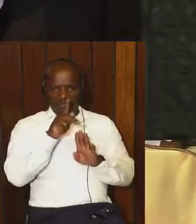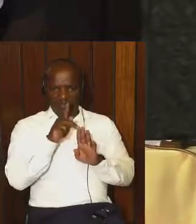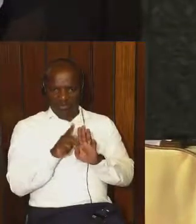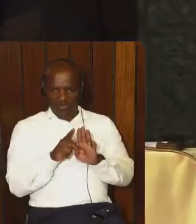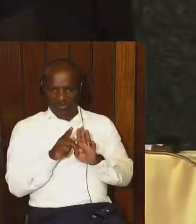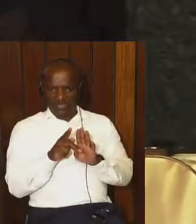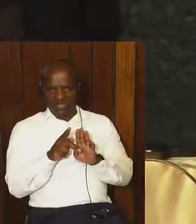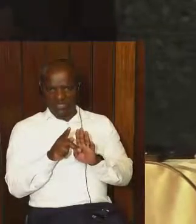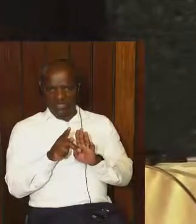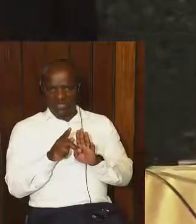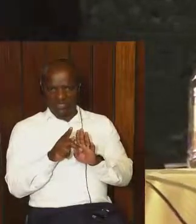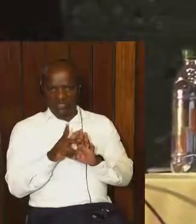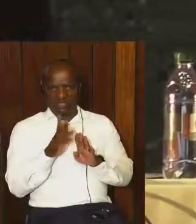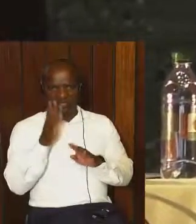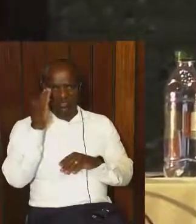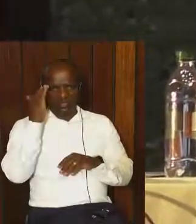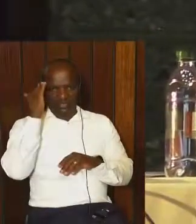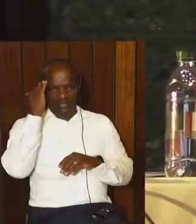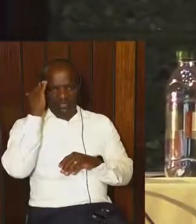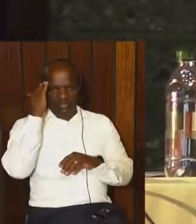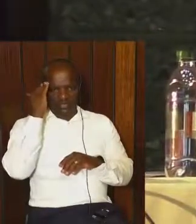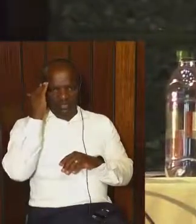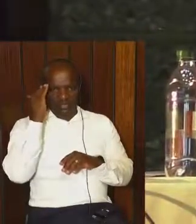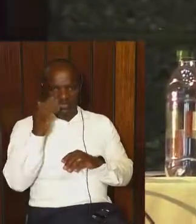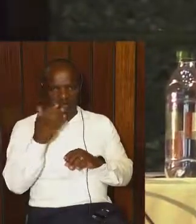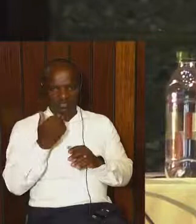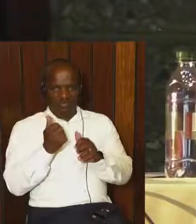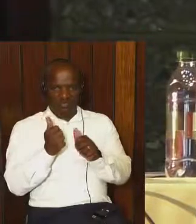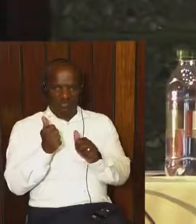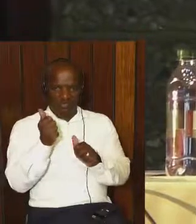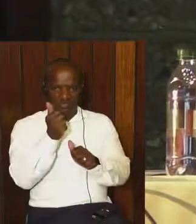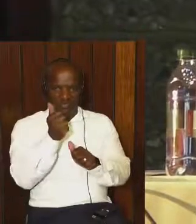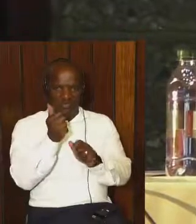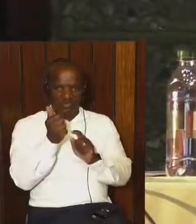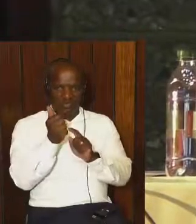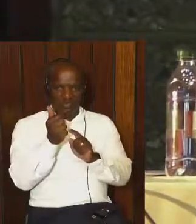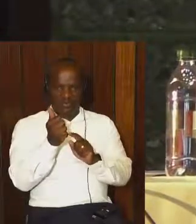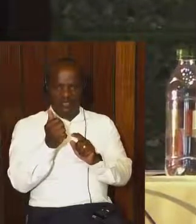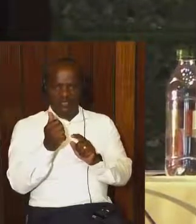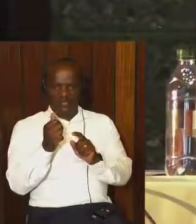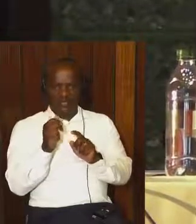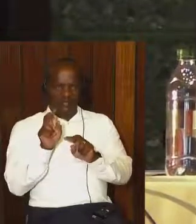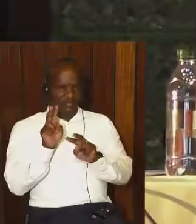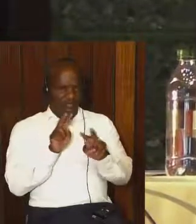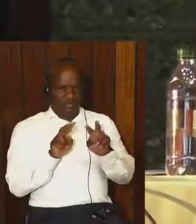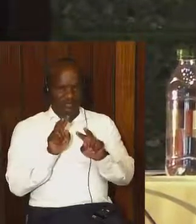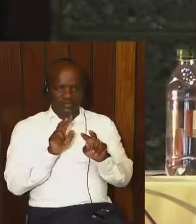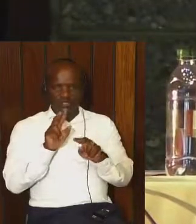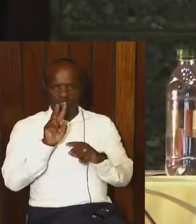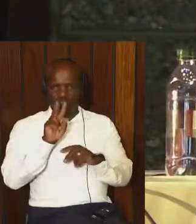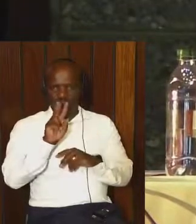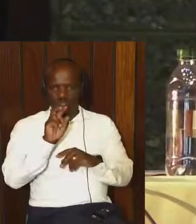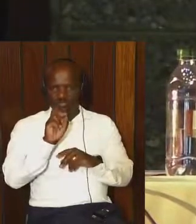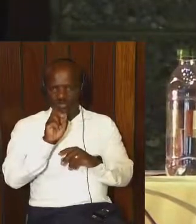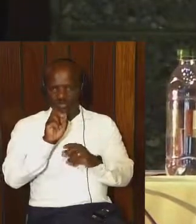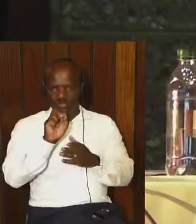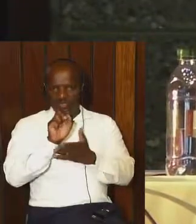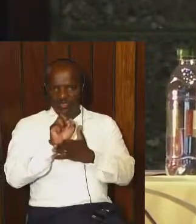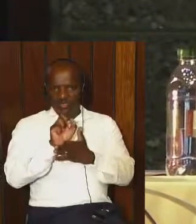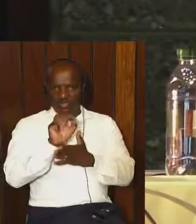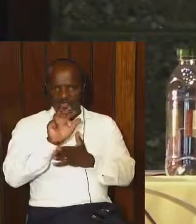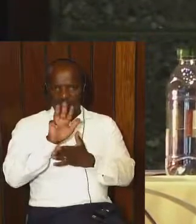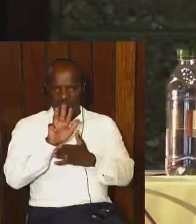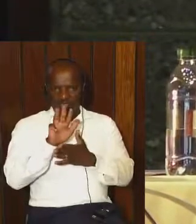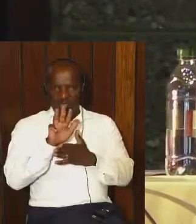common knowledge that the Oversight Committee, they've conducted a visit in 2019 and the various issues that was